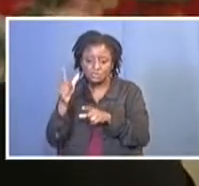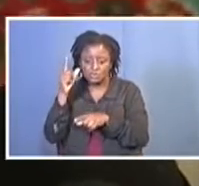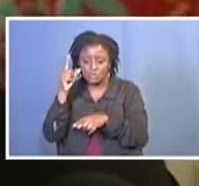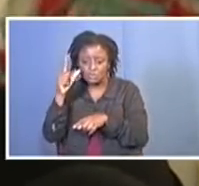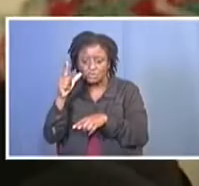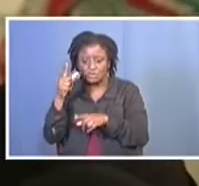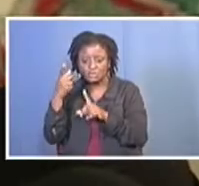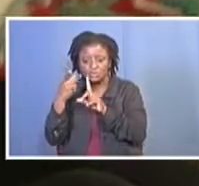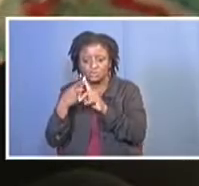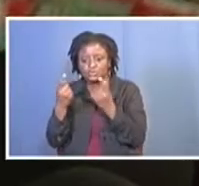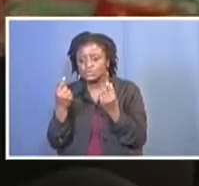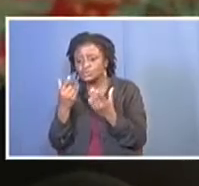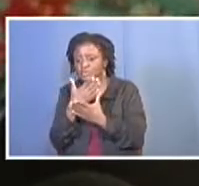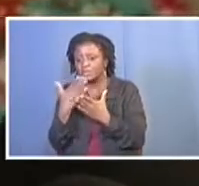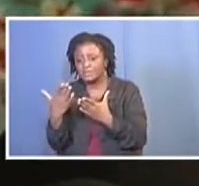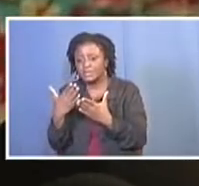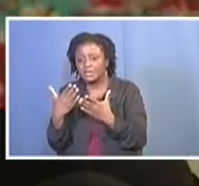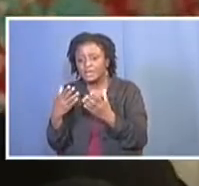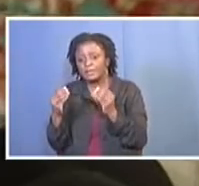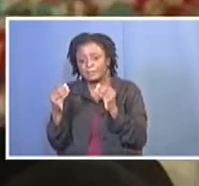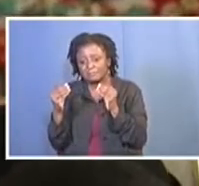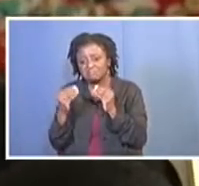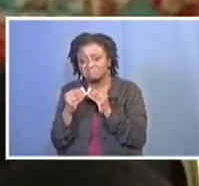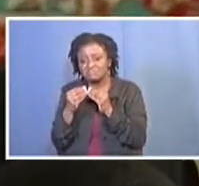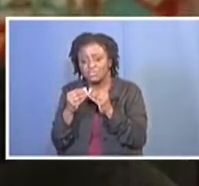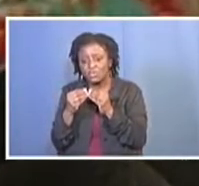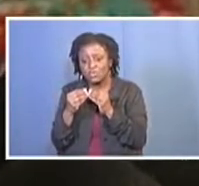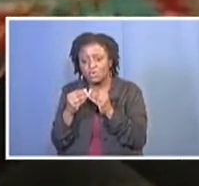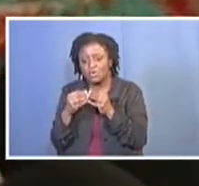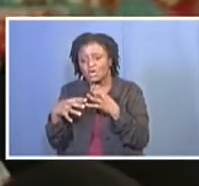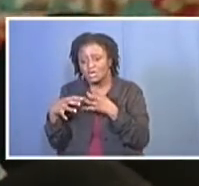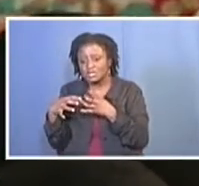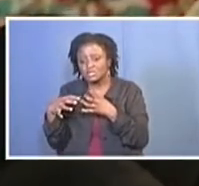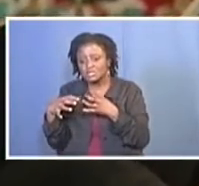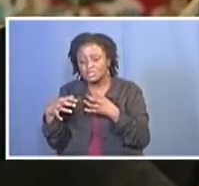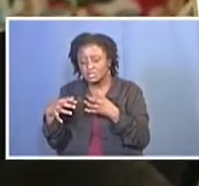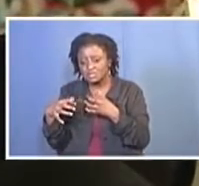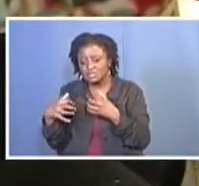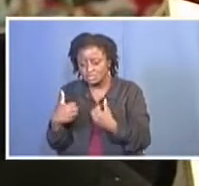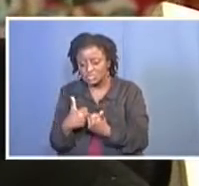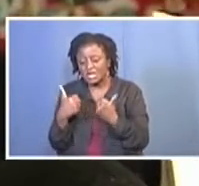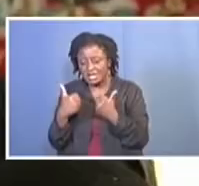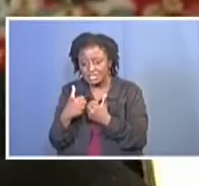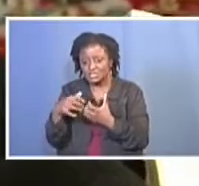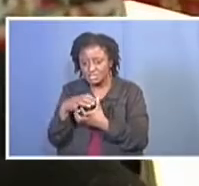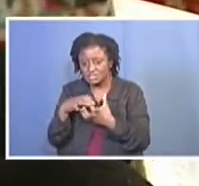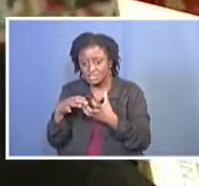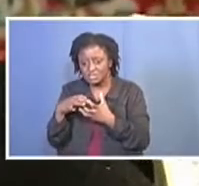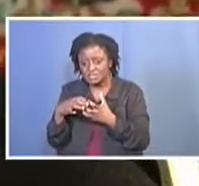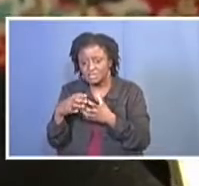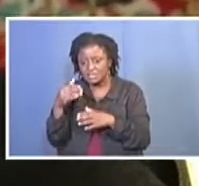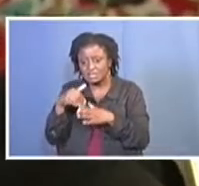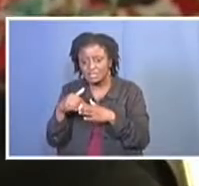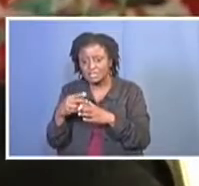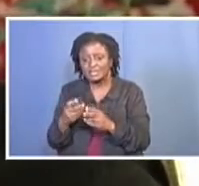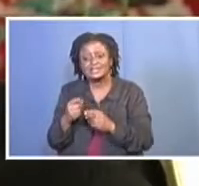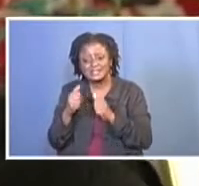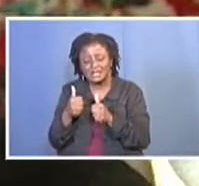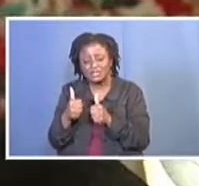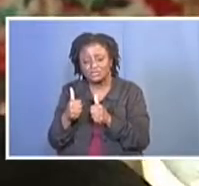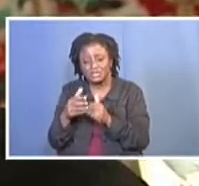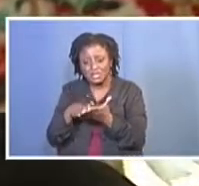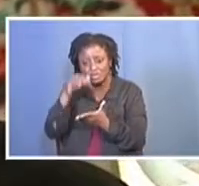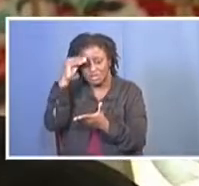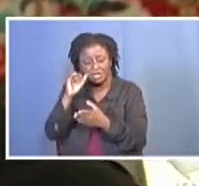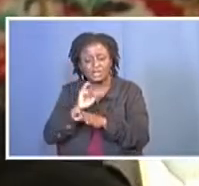something a little more complex in terms of the additional programs for accelerated learning. And so I wouldn't want to